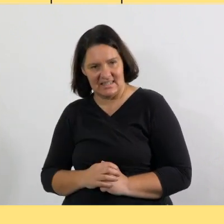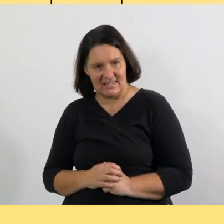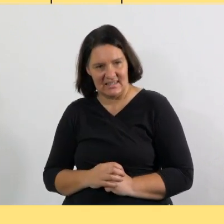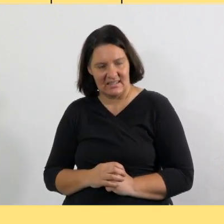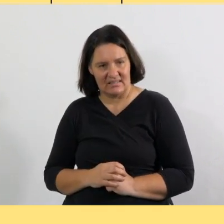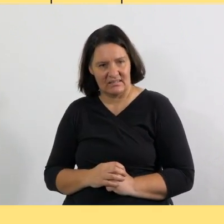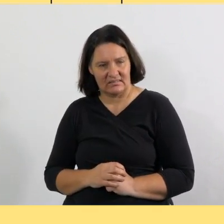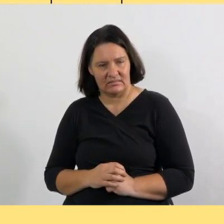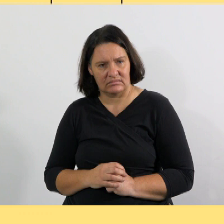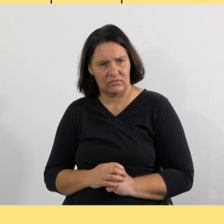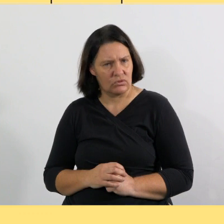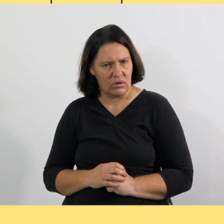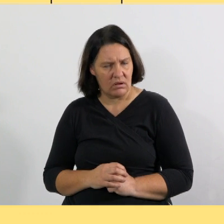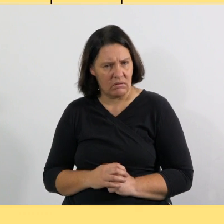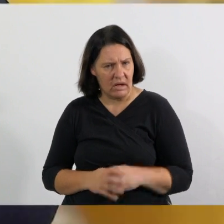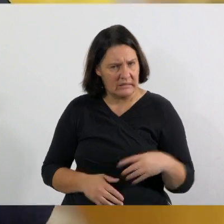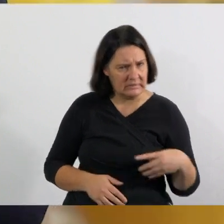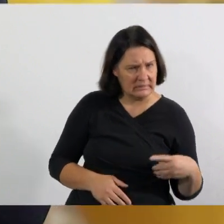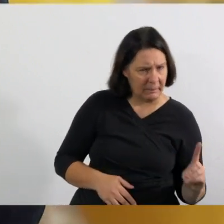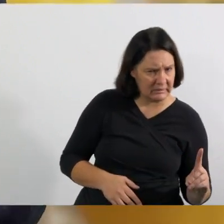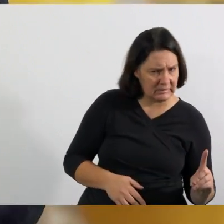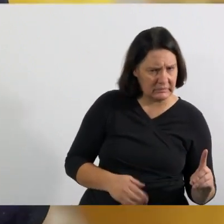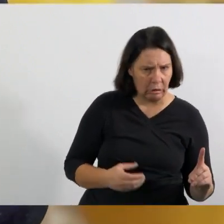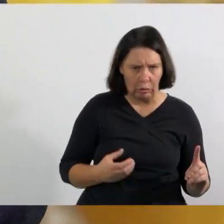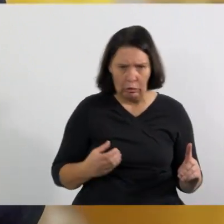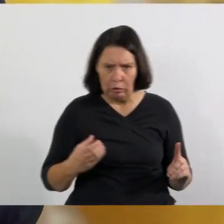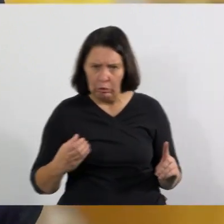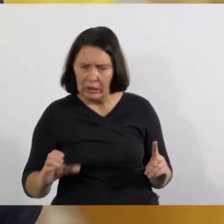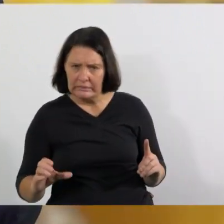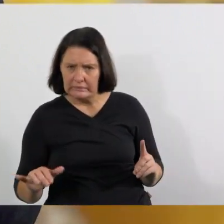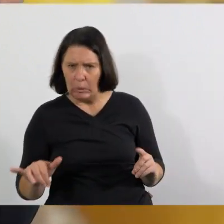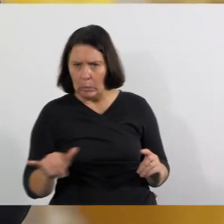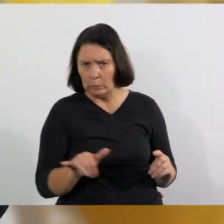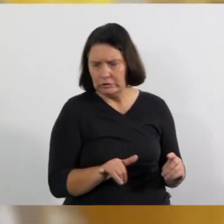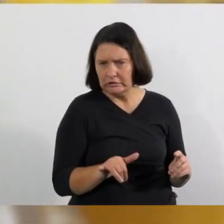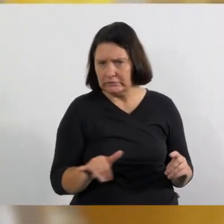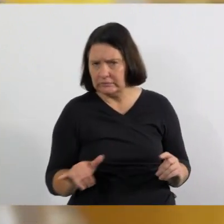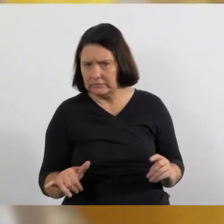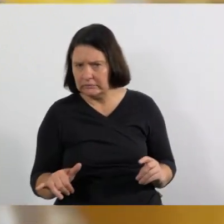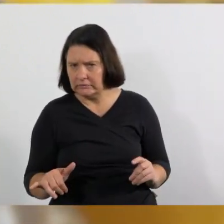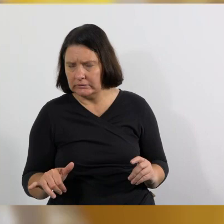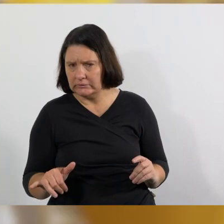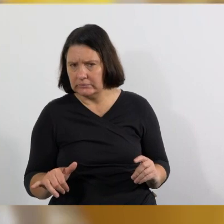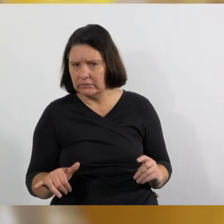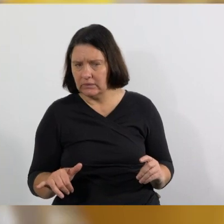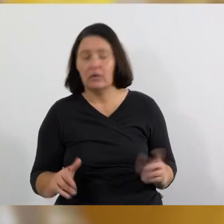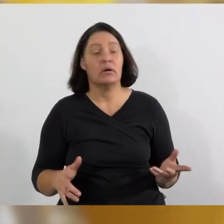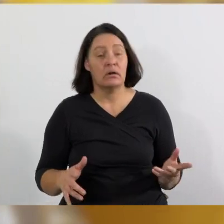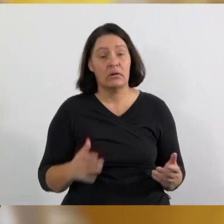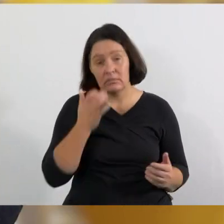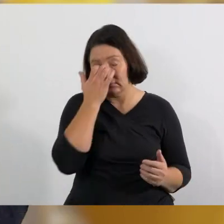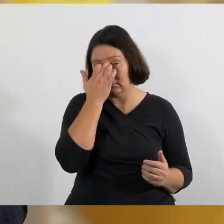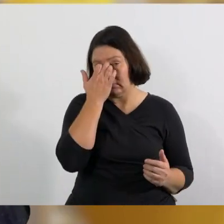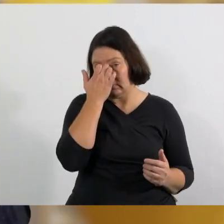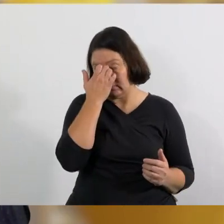1,420. The question is, do I debit my creditors control or do I credit my creditors control?